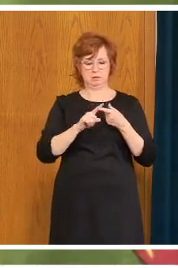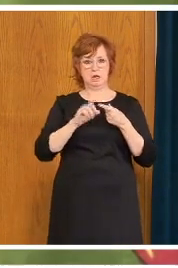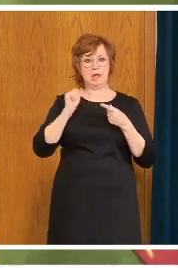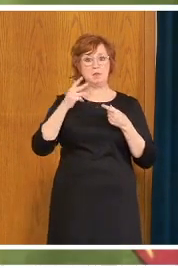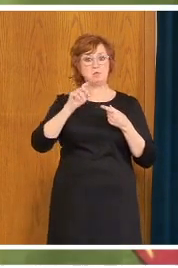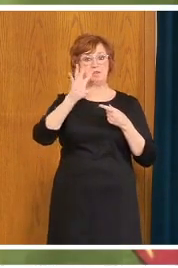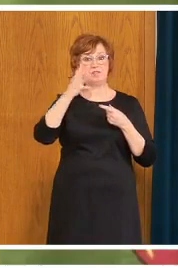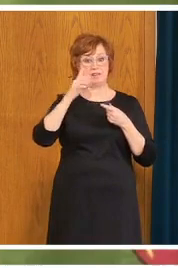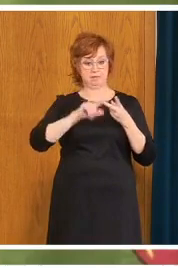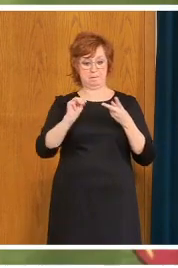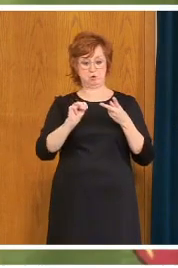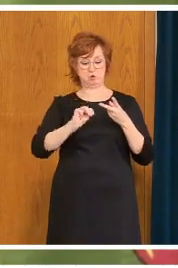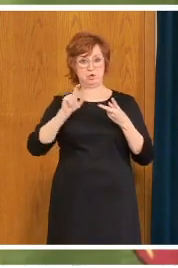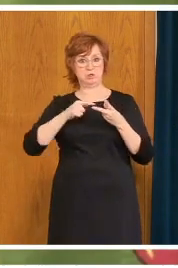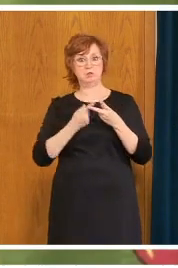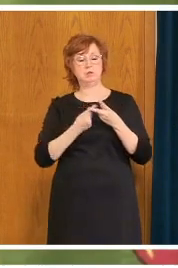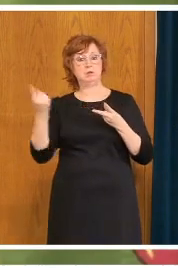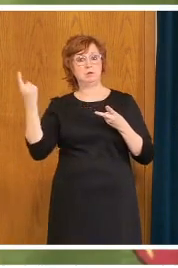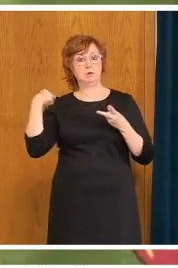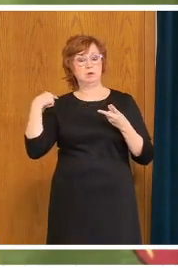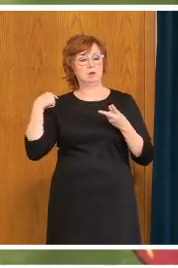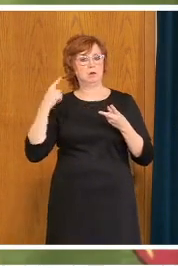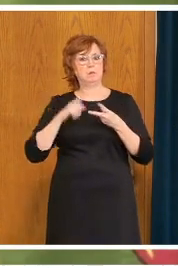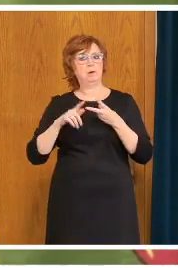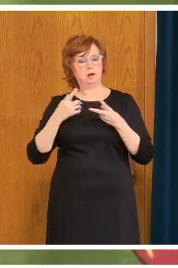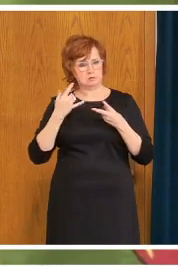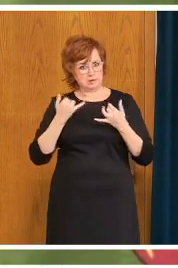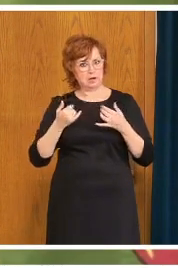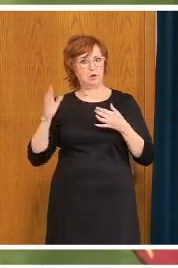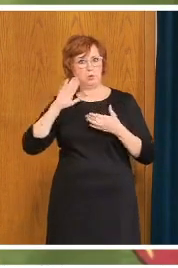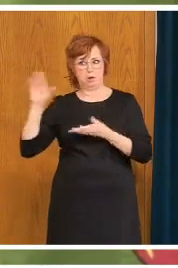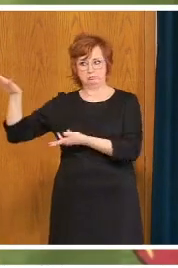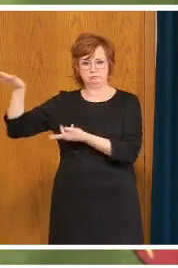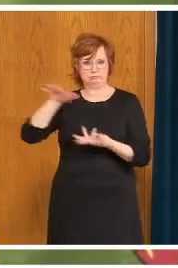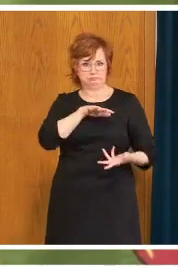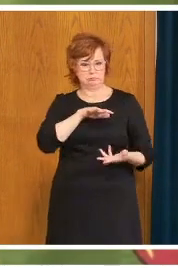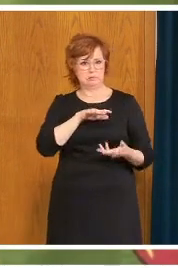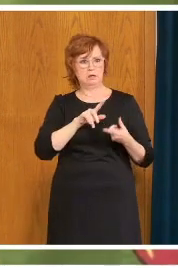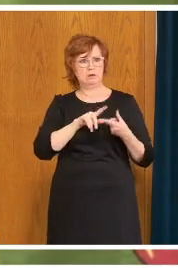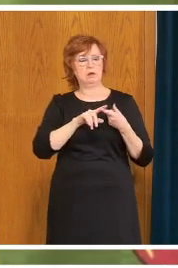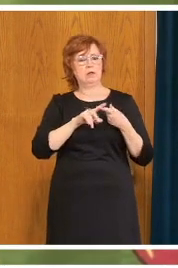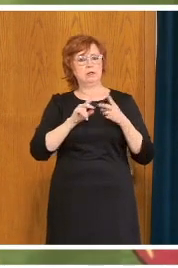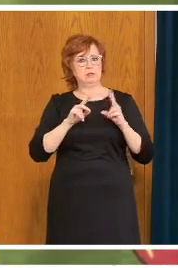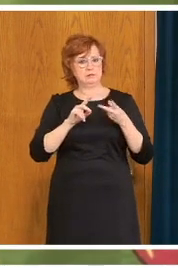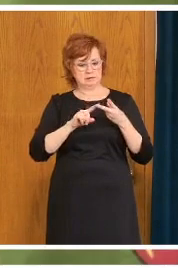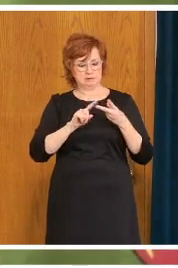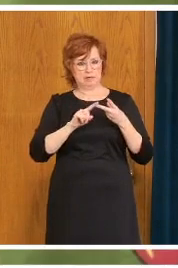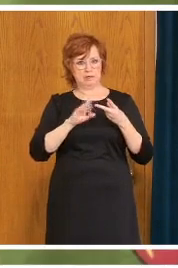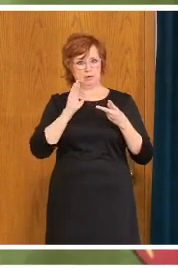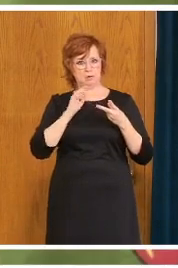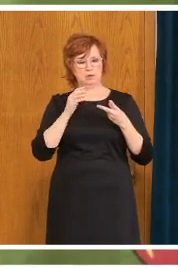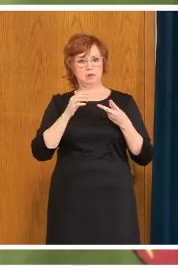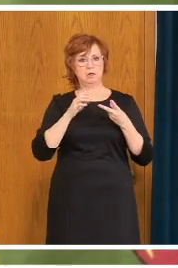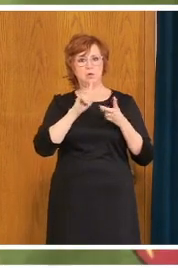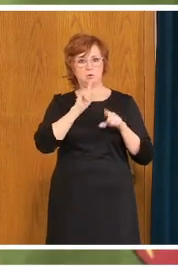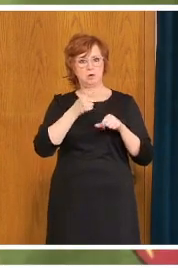supposed to arrive next week for Moderna is now, or on the 19th, I believe, is now arriving on the 26th. So we've